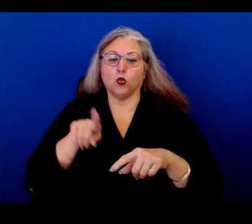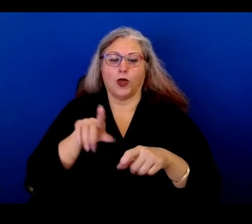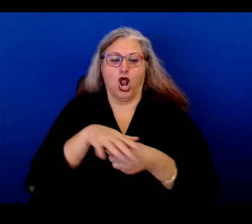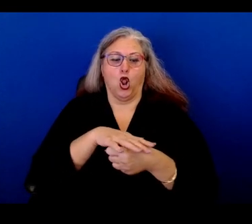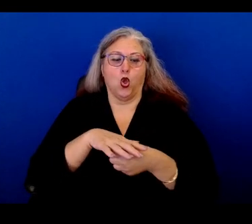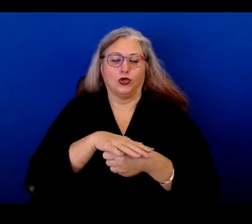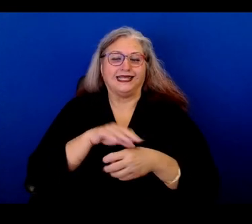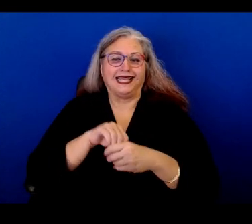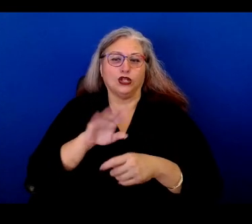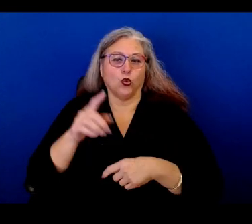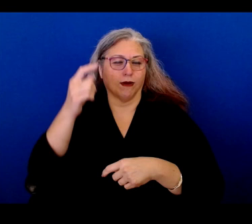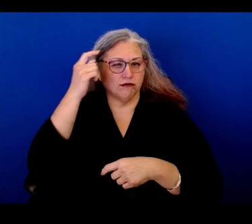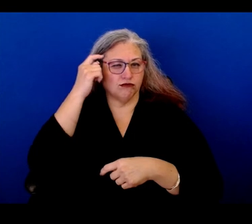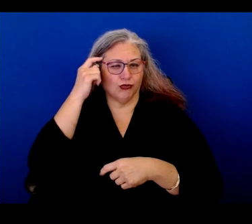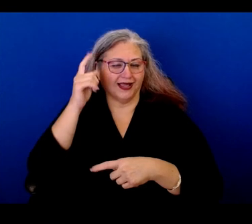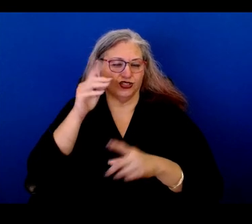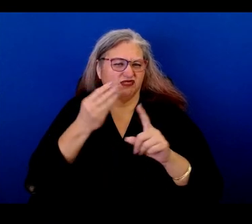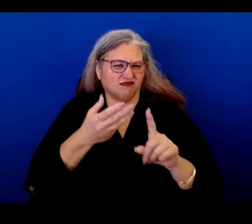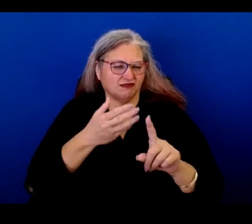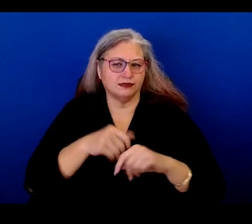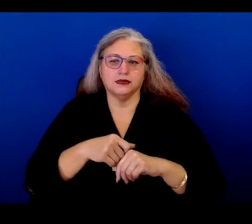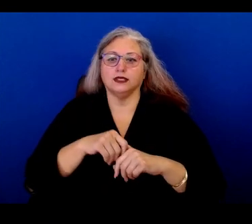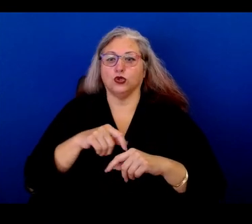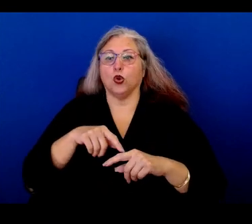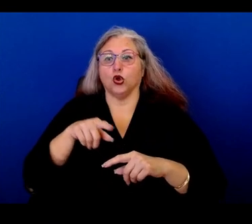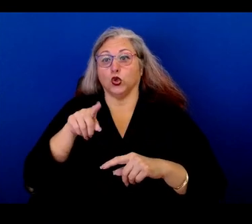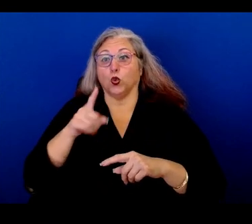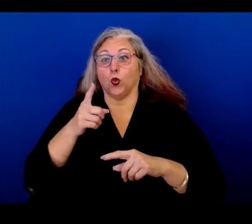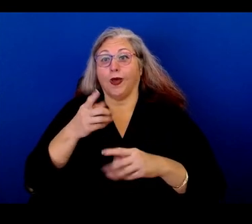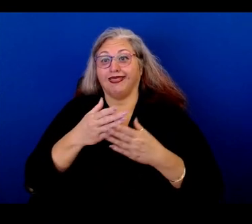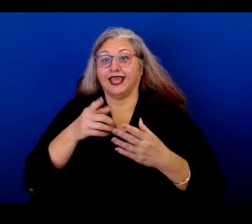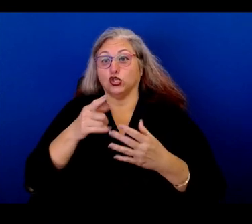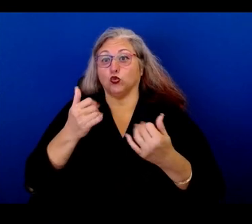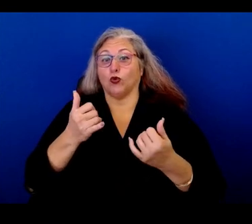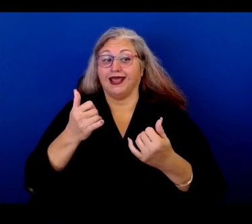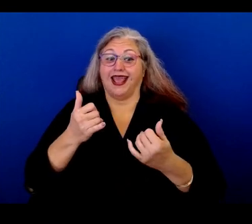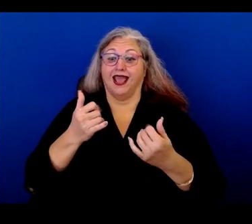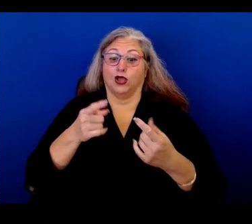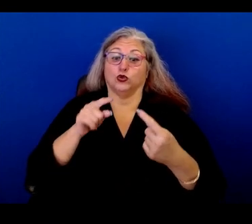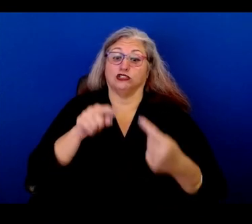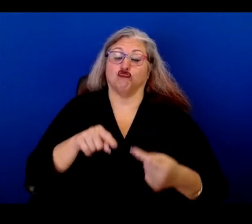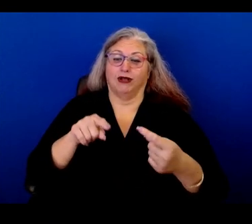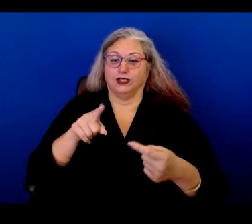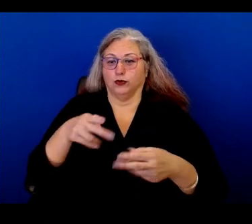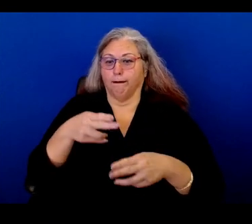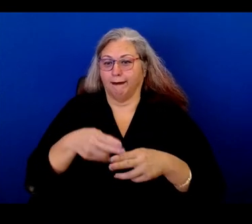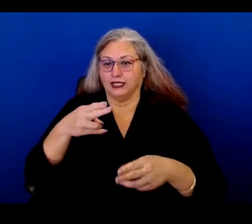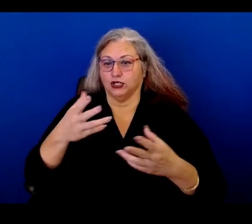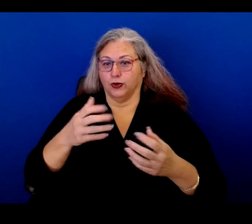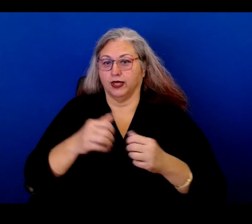location in the brain. So just to say that. So one of the things that you're really having trouble with at this stage, you mentioned to